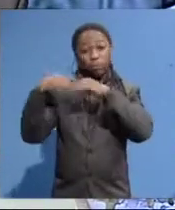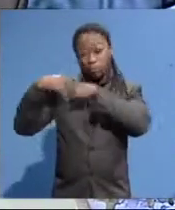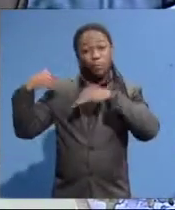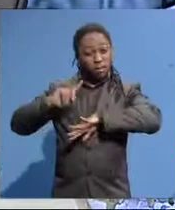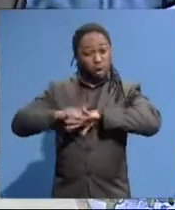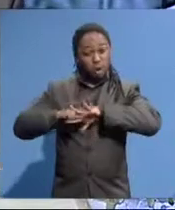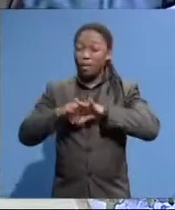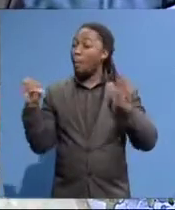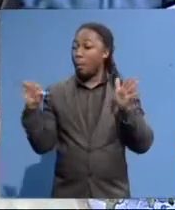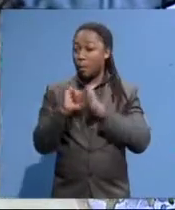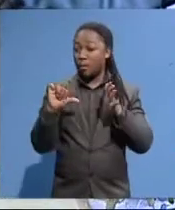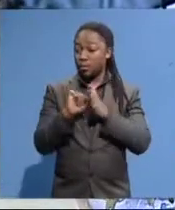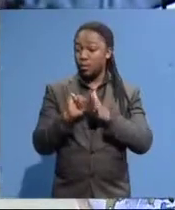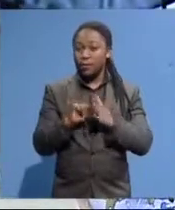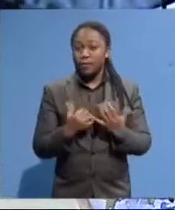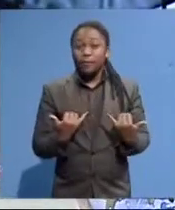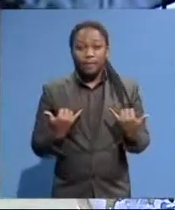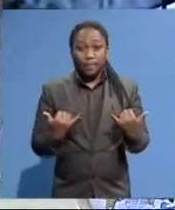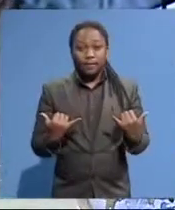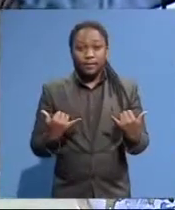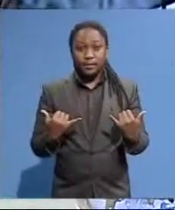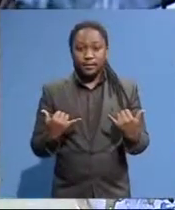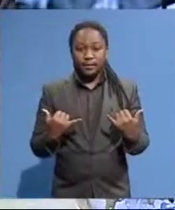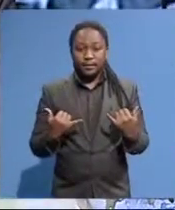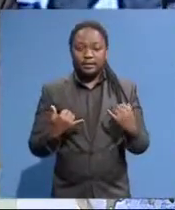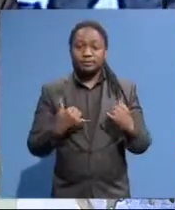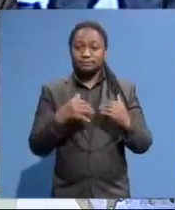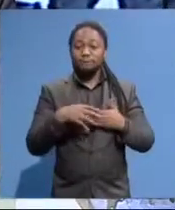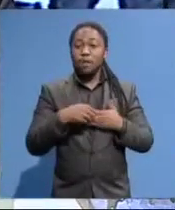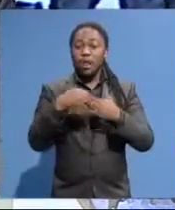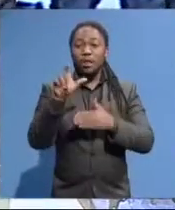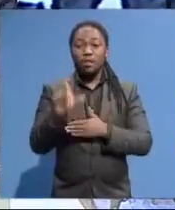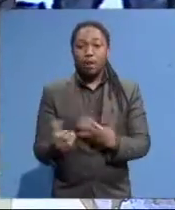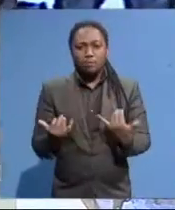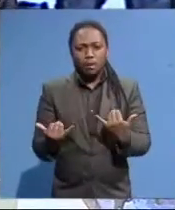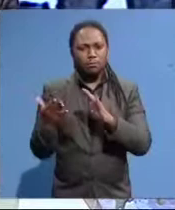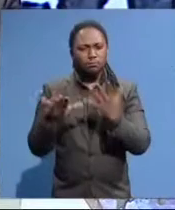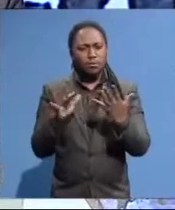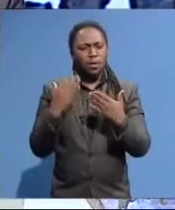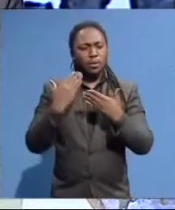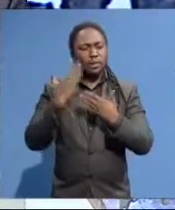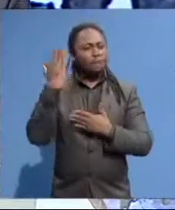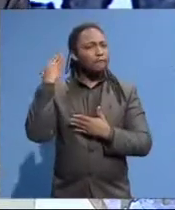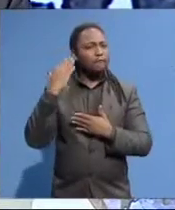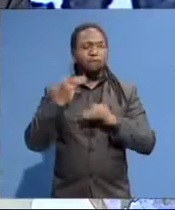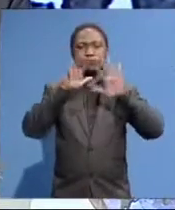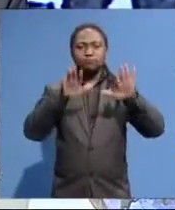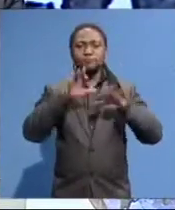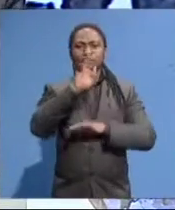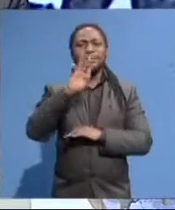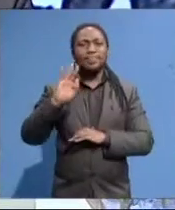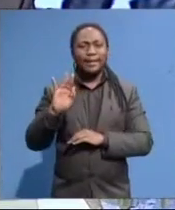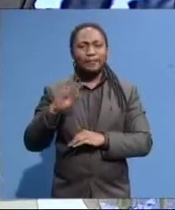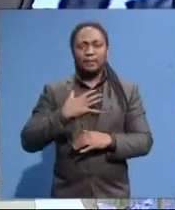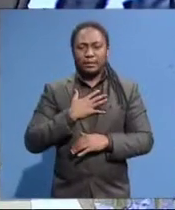role. And we see the impact of the loss of a leader in a country today. And we think back to 1993, the tremors that went into